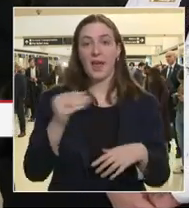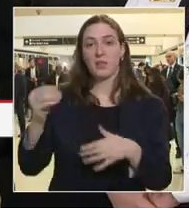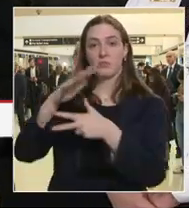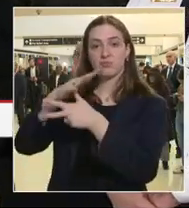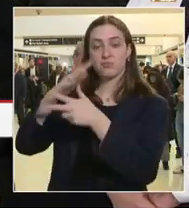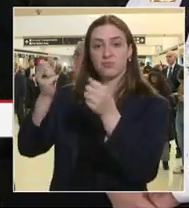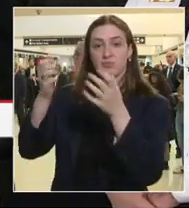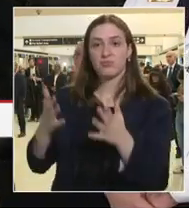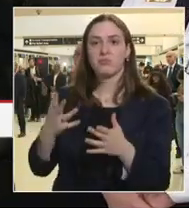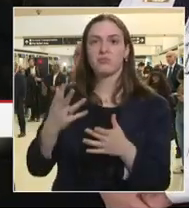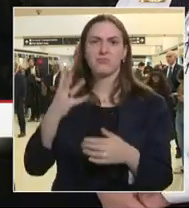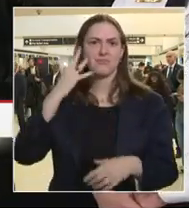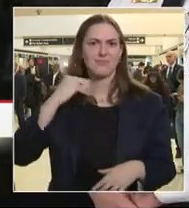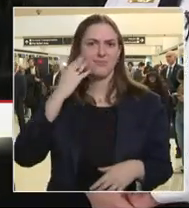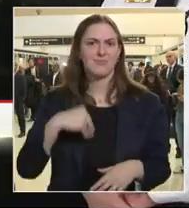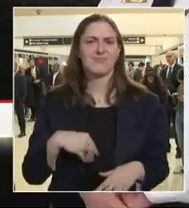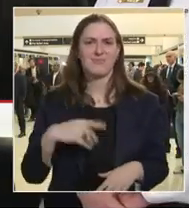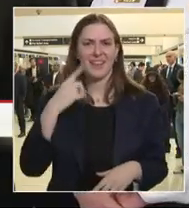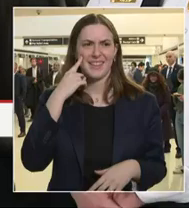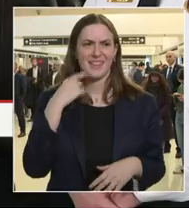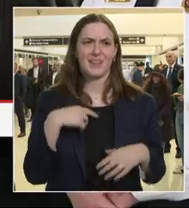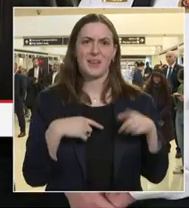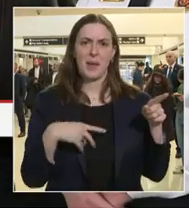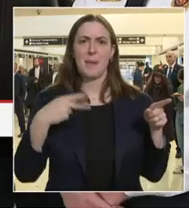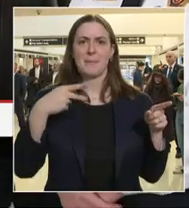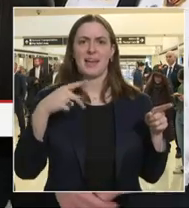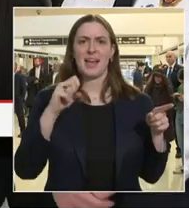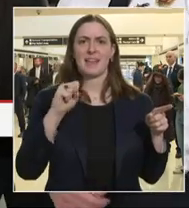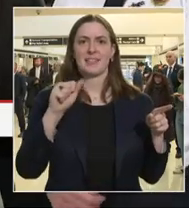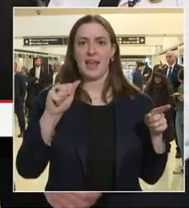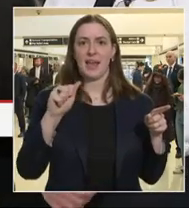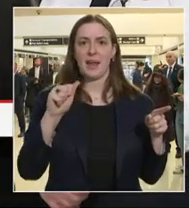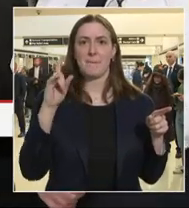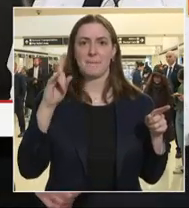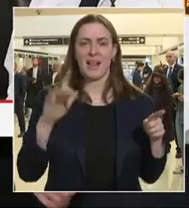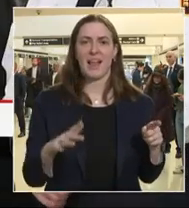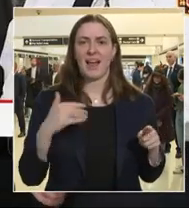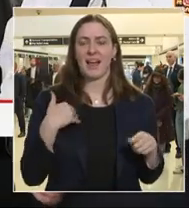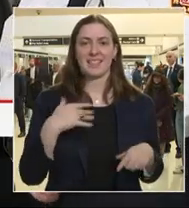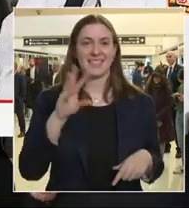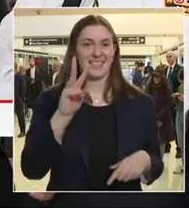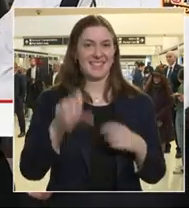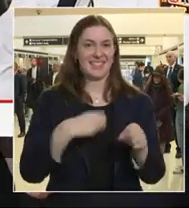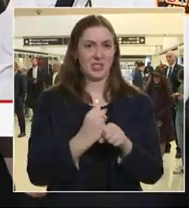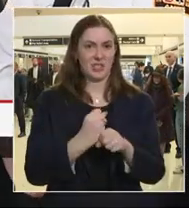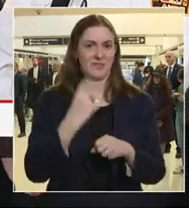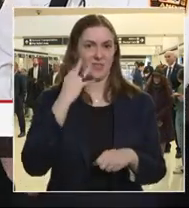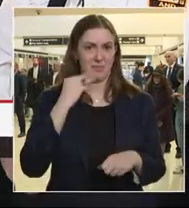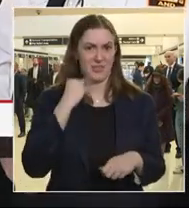years with PSA, or almost 6 years with PSA, and the first officer almost 2 years.